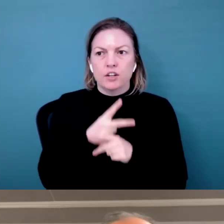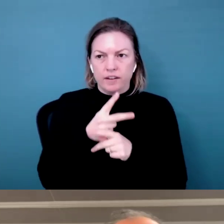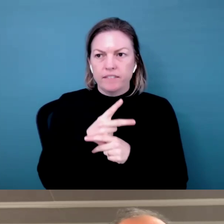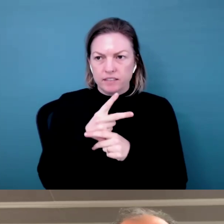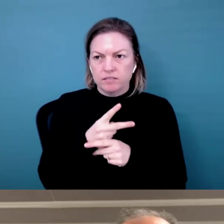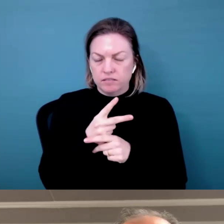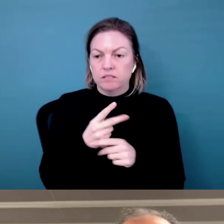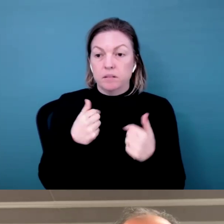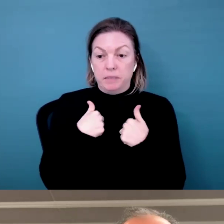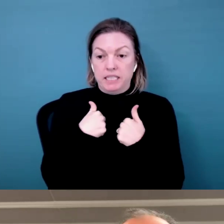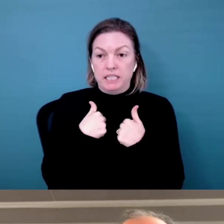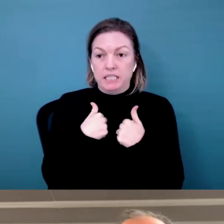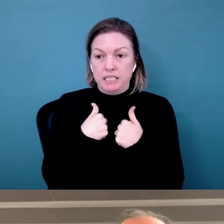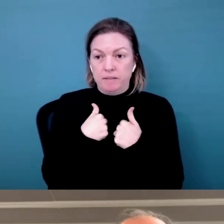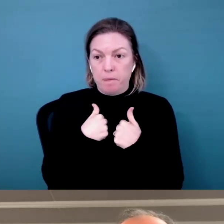I myself